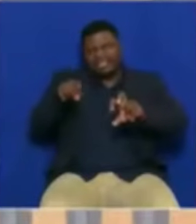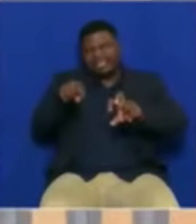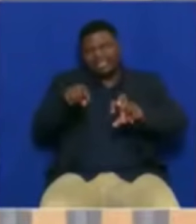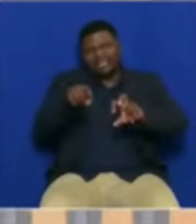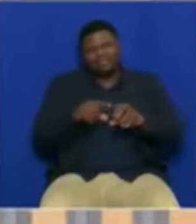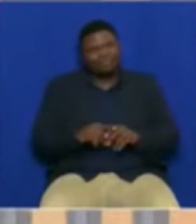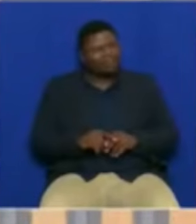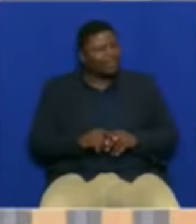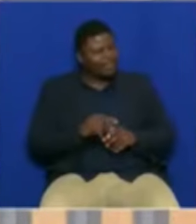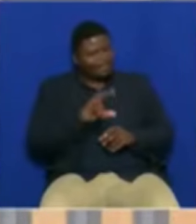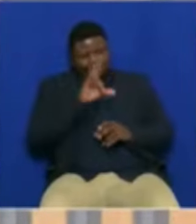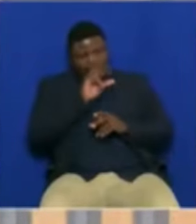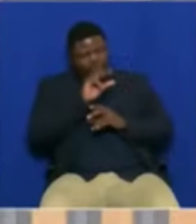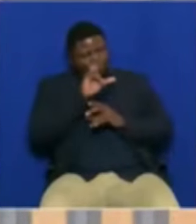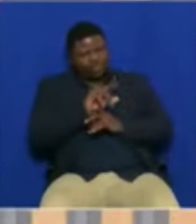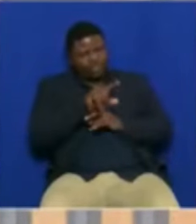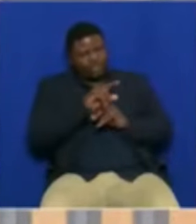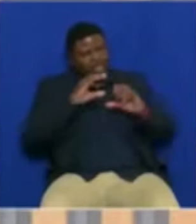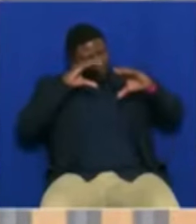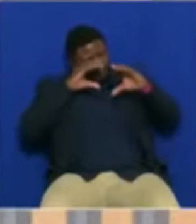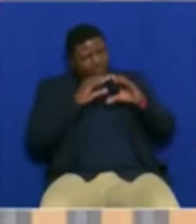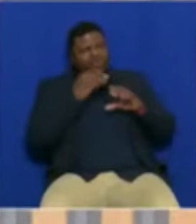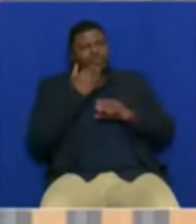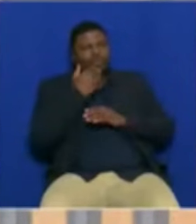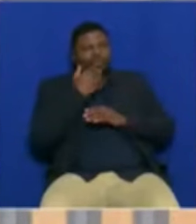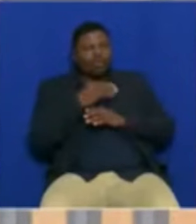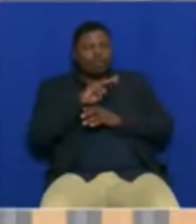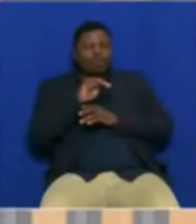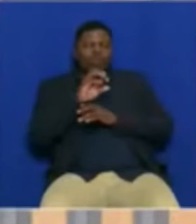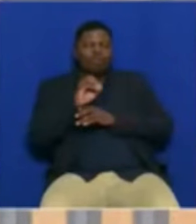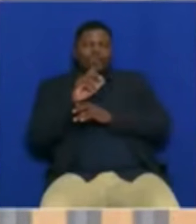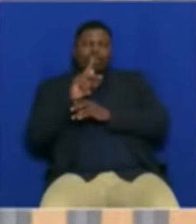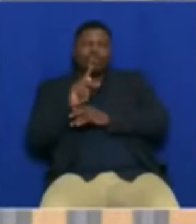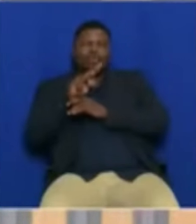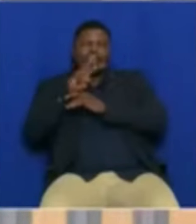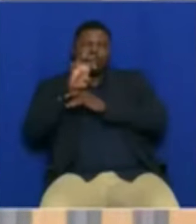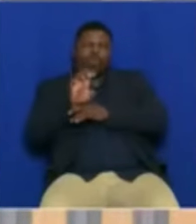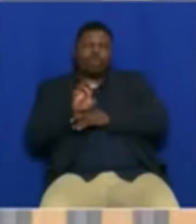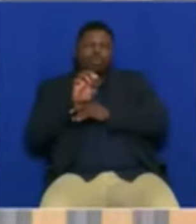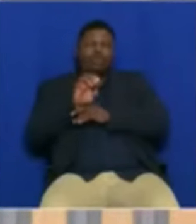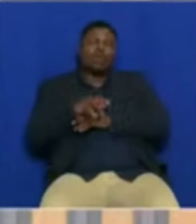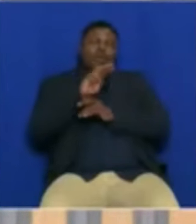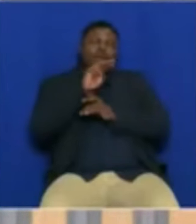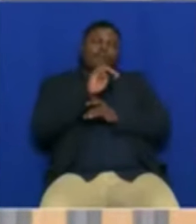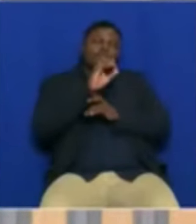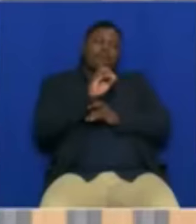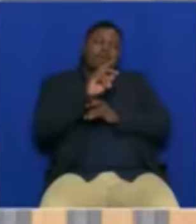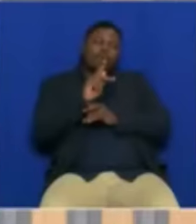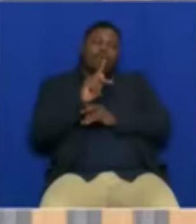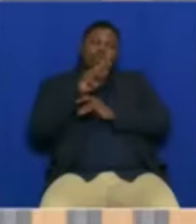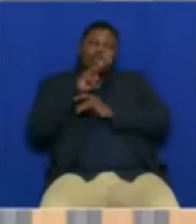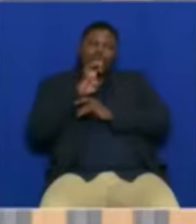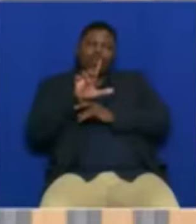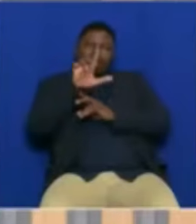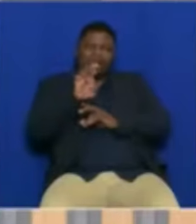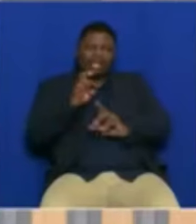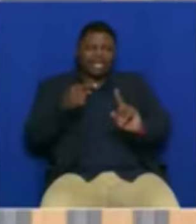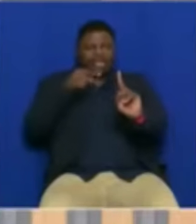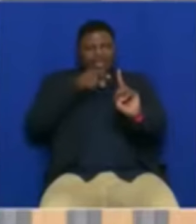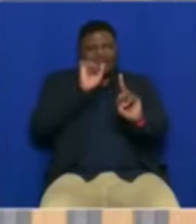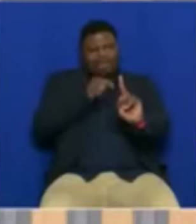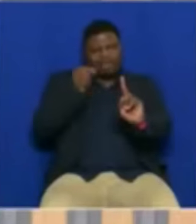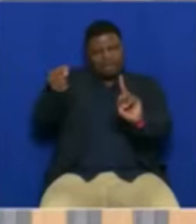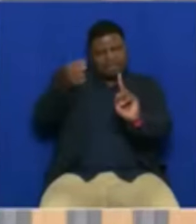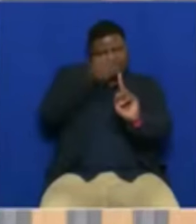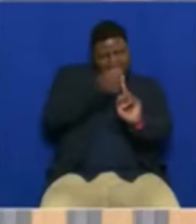Ms. Mokwele. I don't see what's similar between that and investigating issues